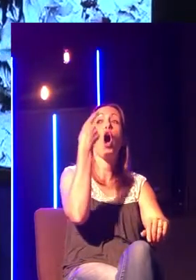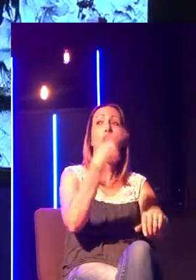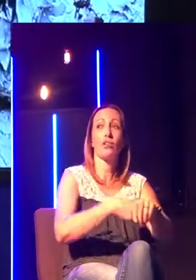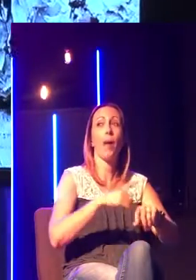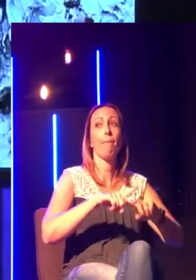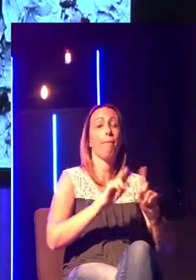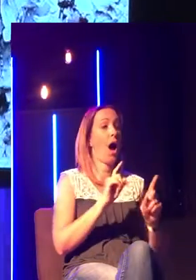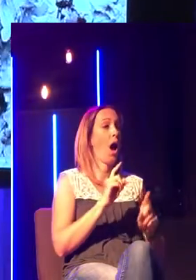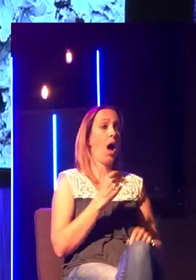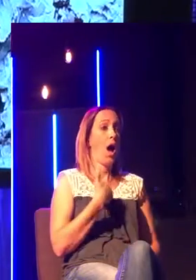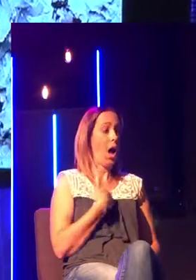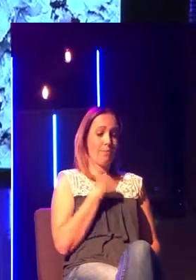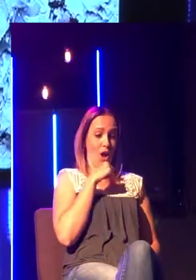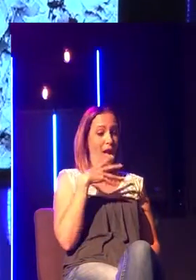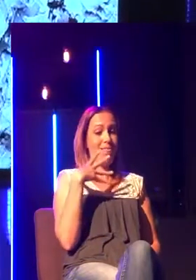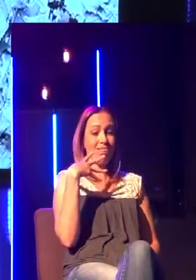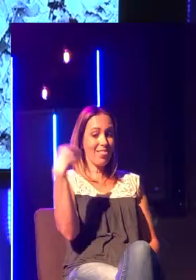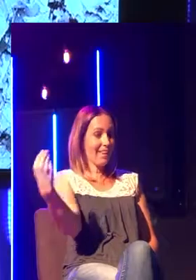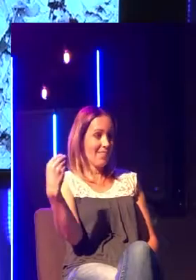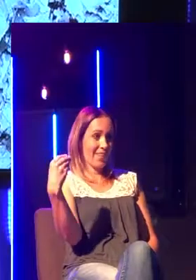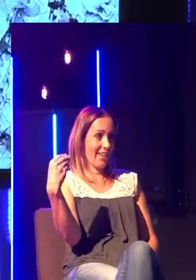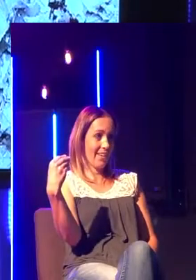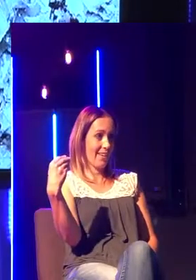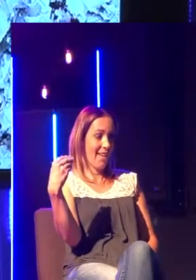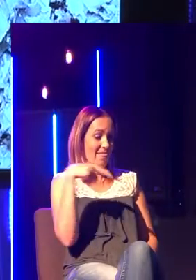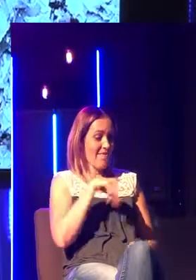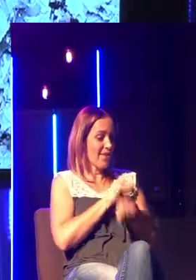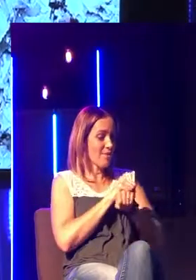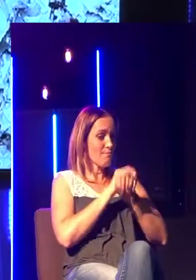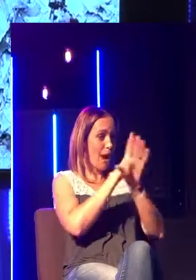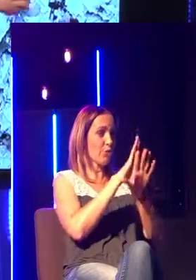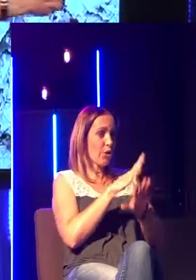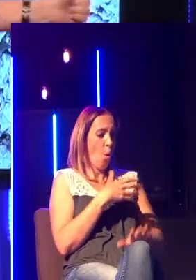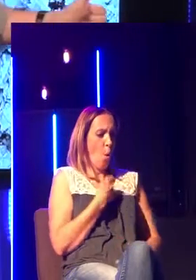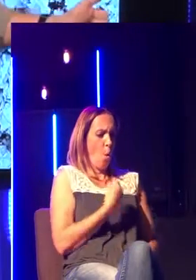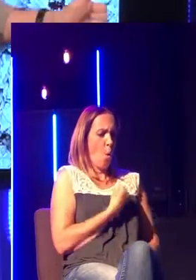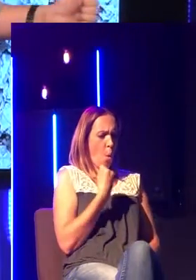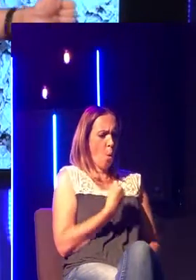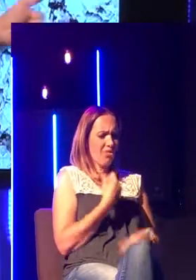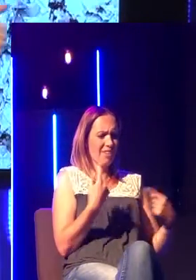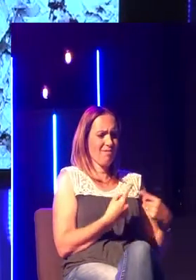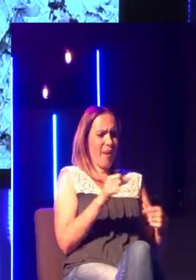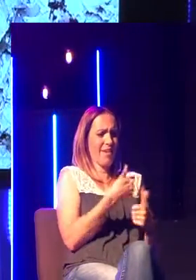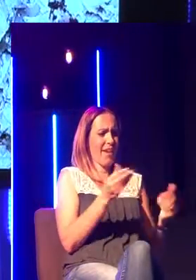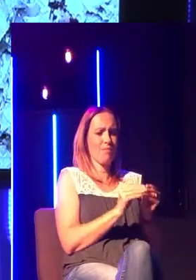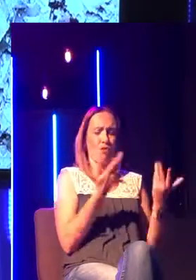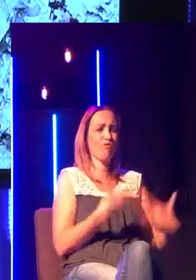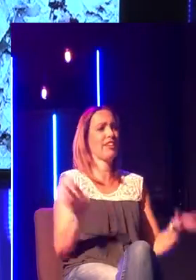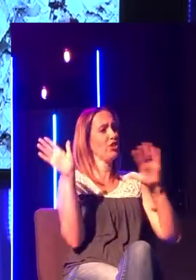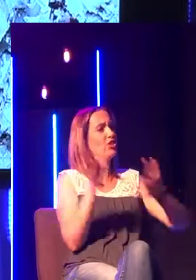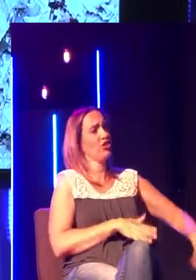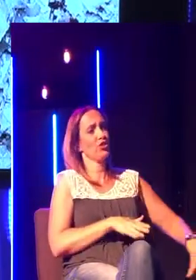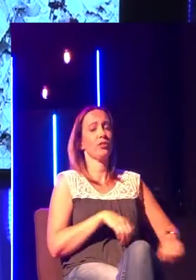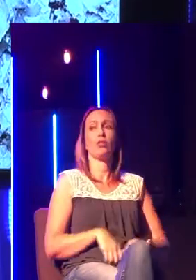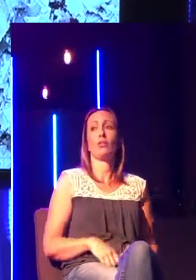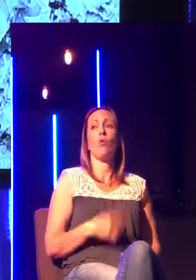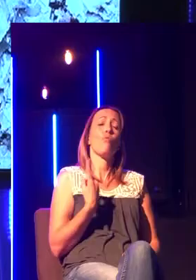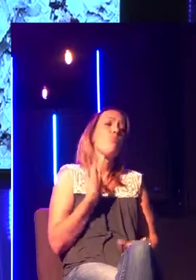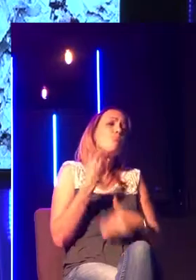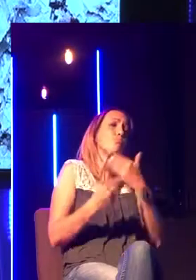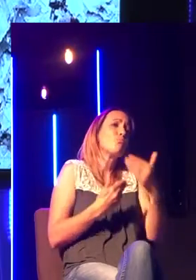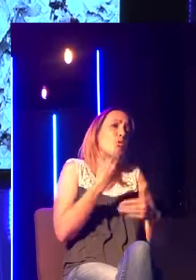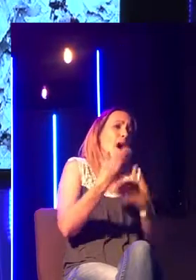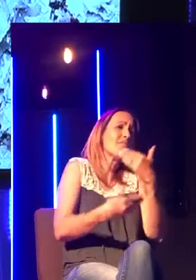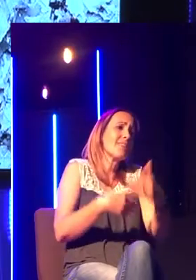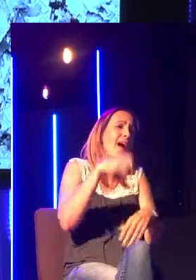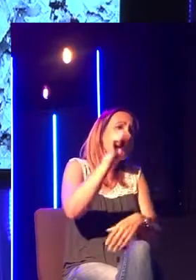was like, I am not leaving this place, this mountain, holding on to this pain any longer. Now, it was still a process after